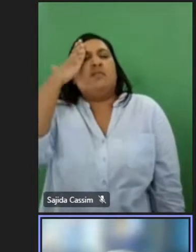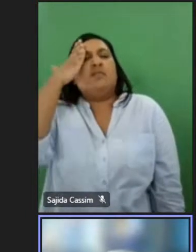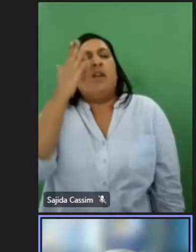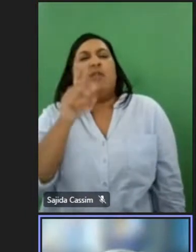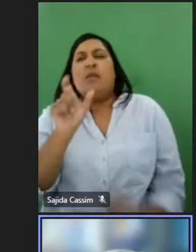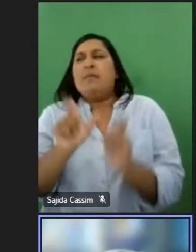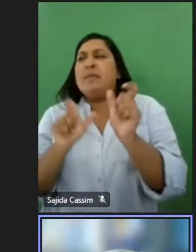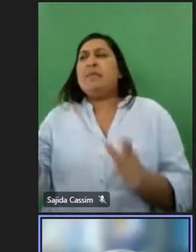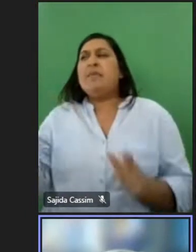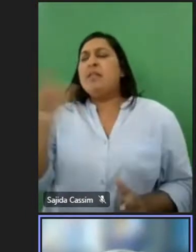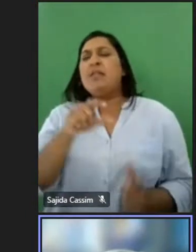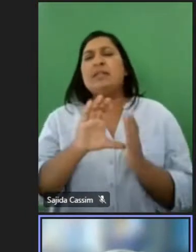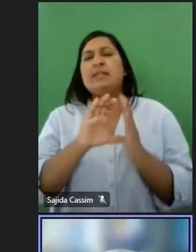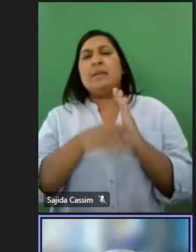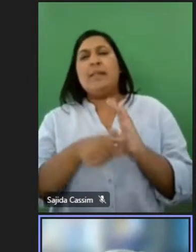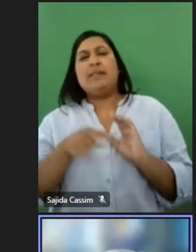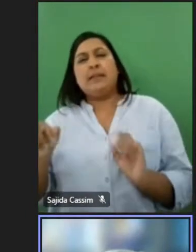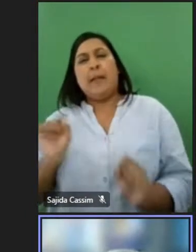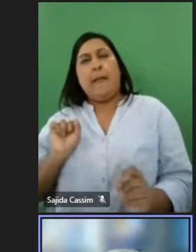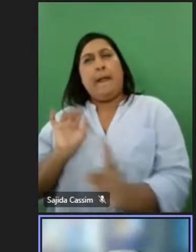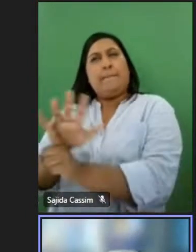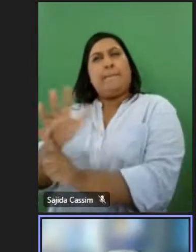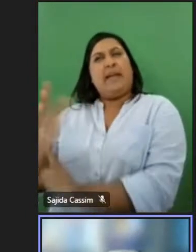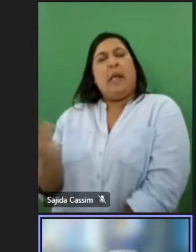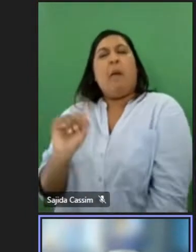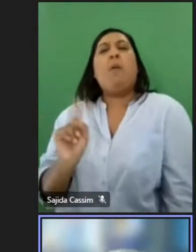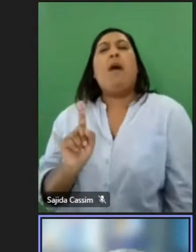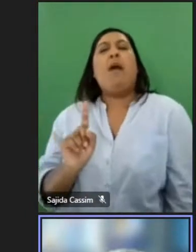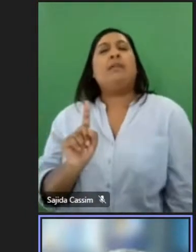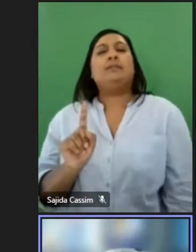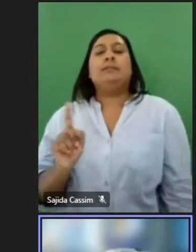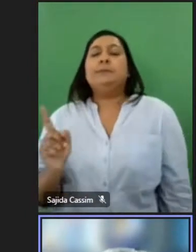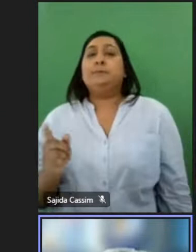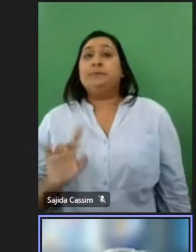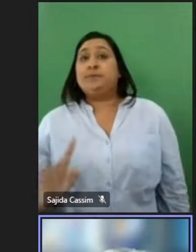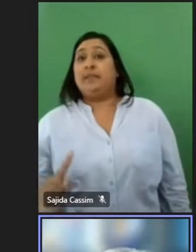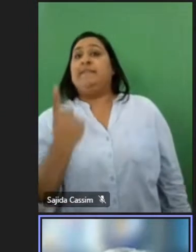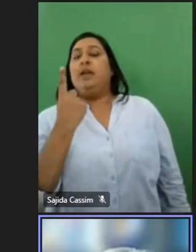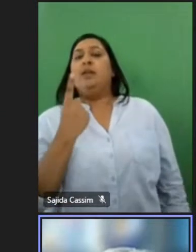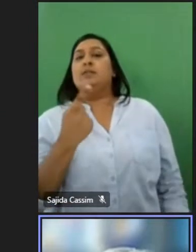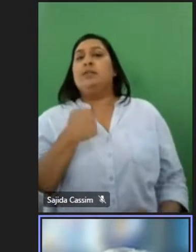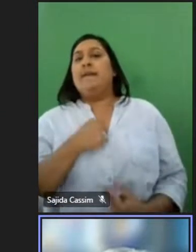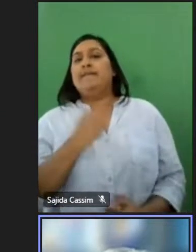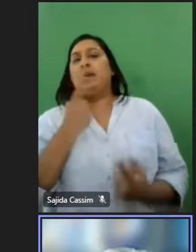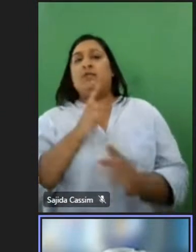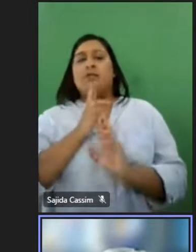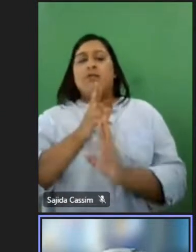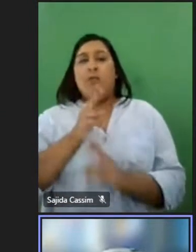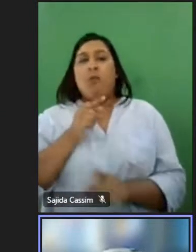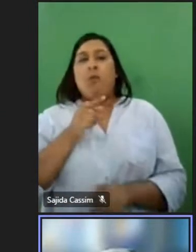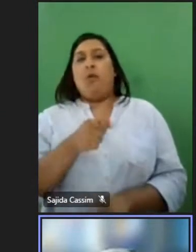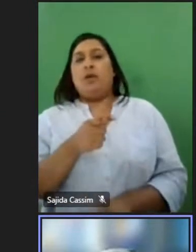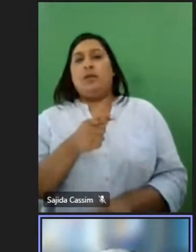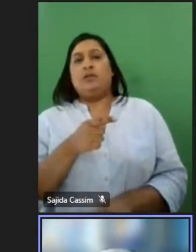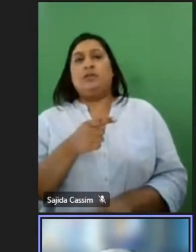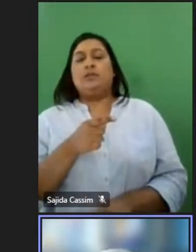South Africa. Initially, or initial reports were that they were being overlooked